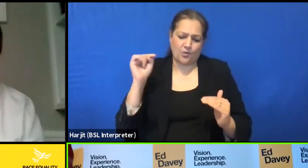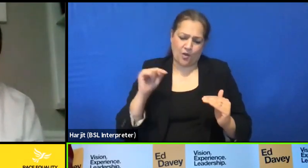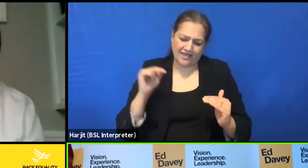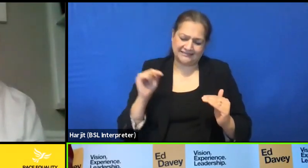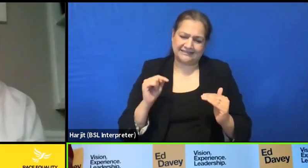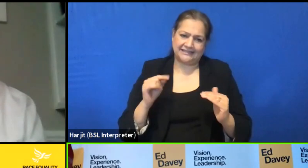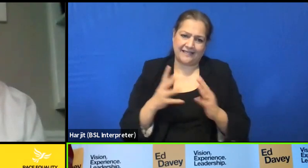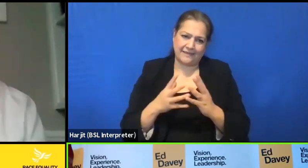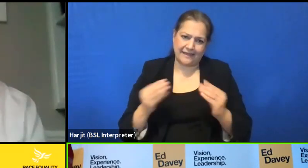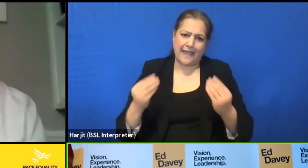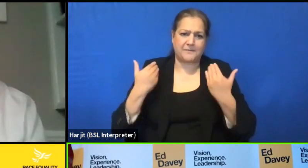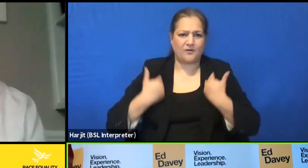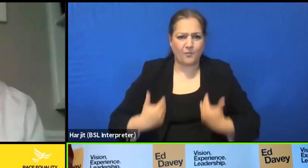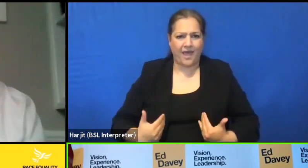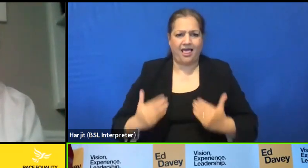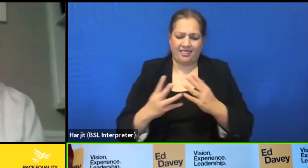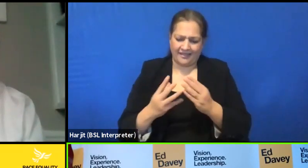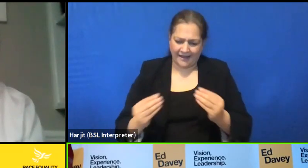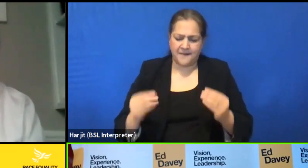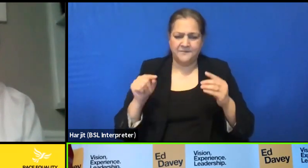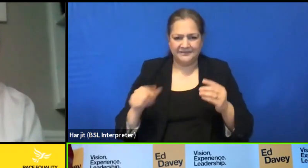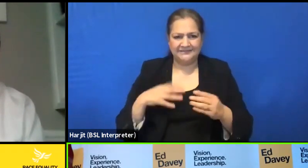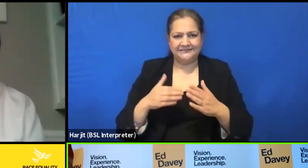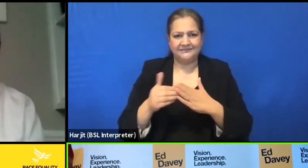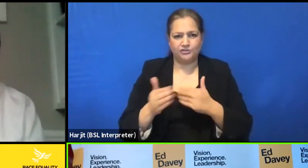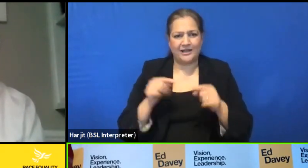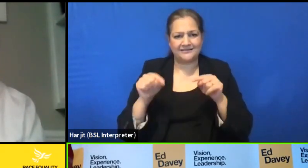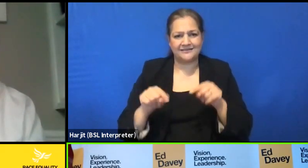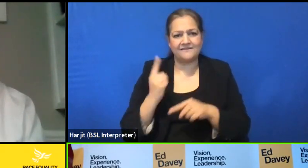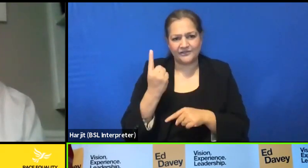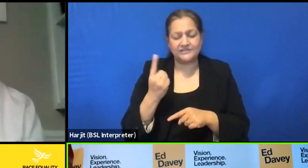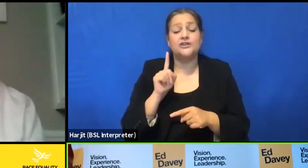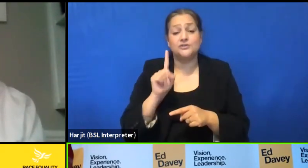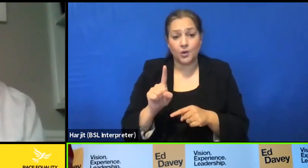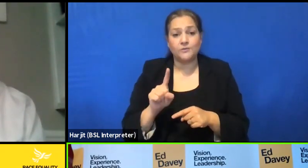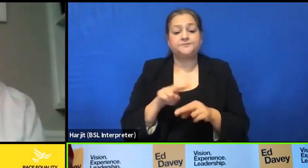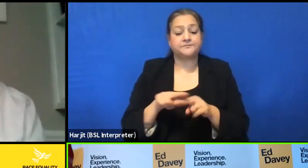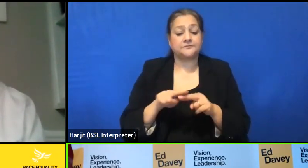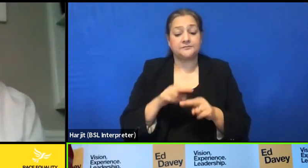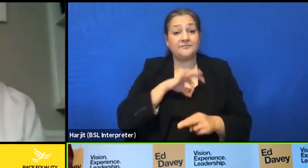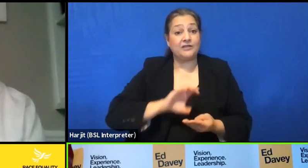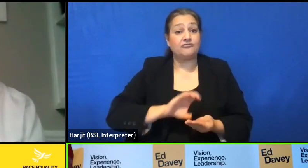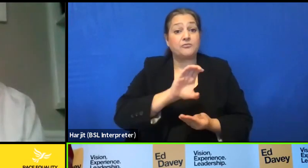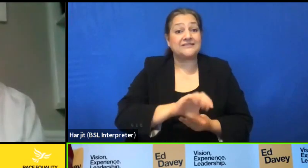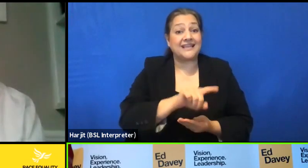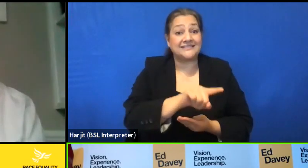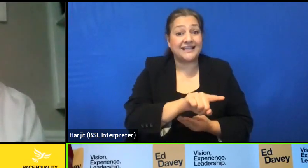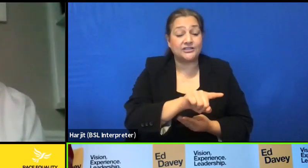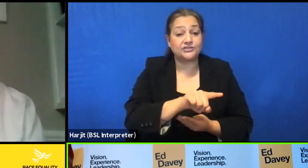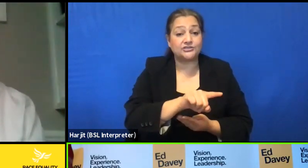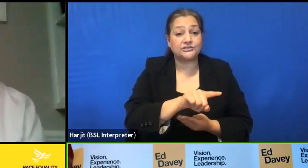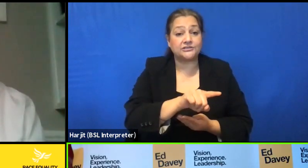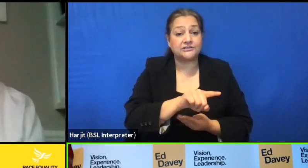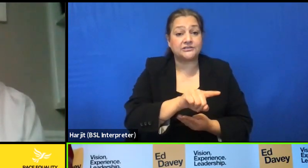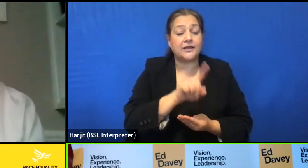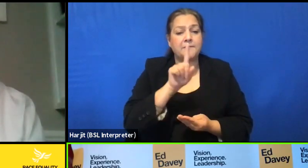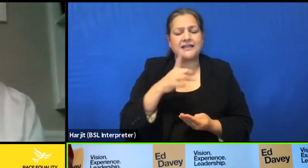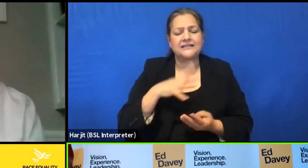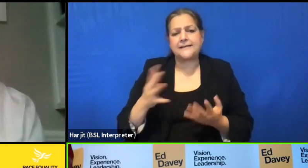gap. So I think it pushes you not to reparations, but to an even more determined position